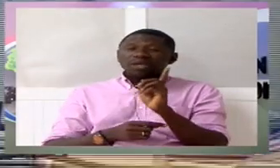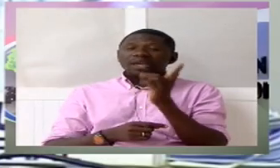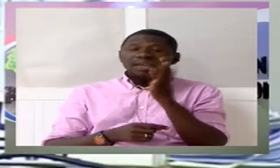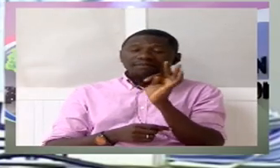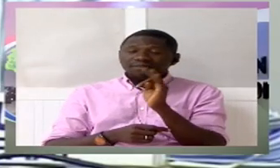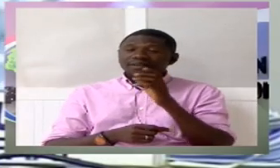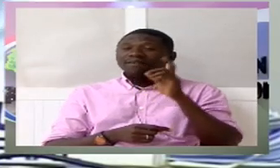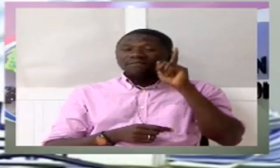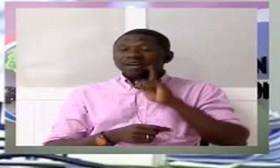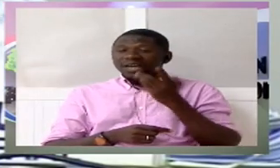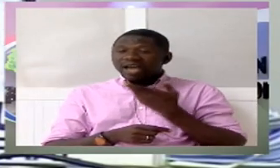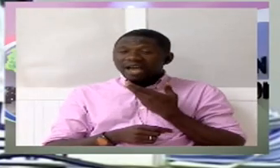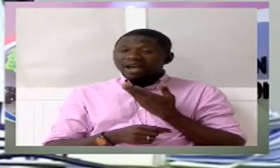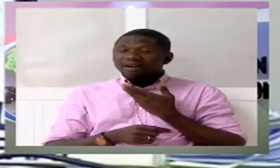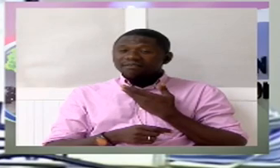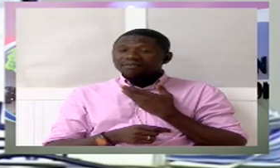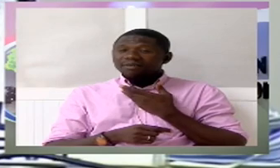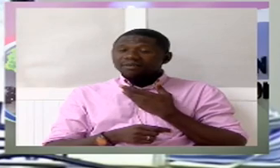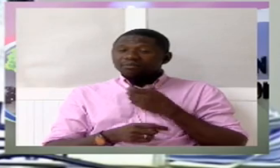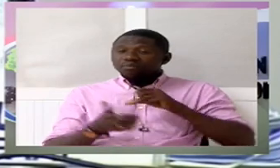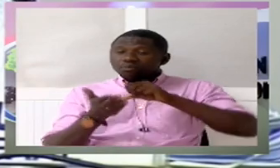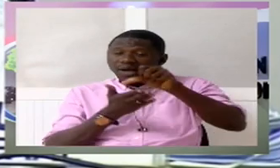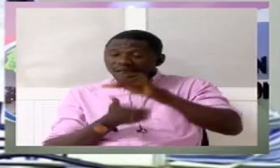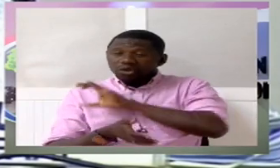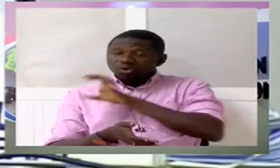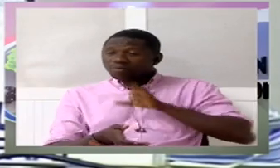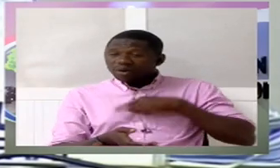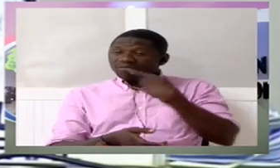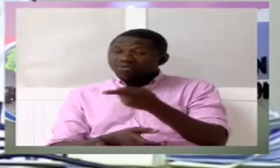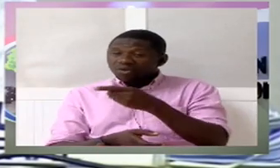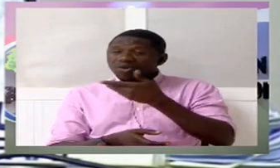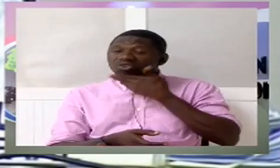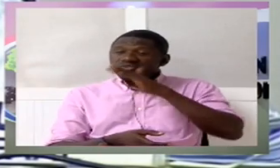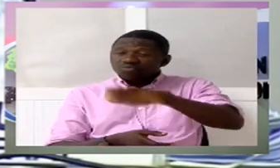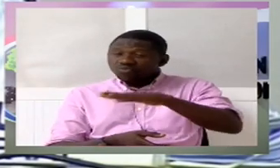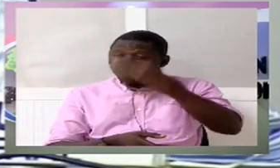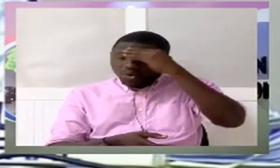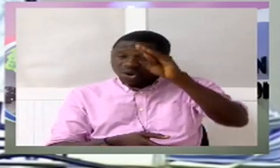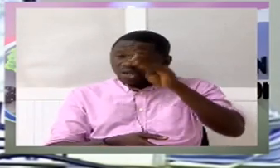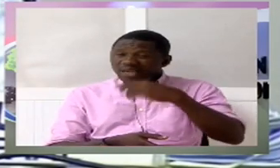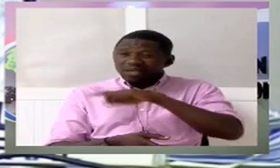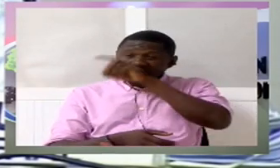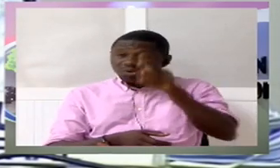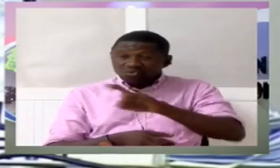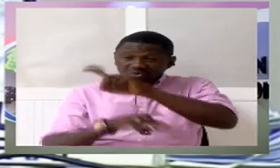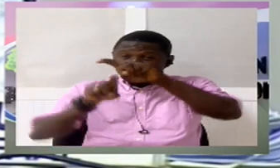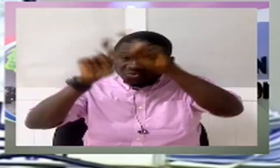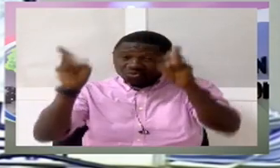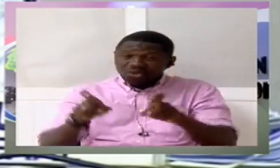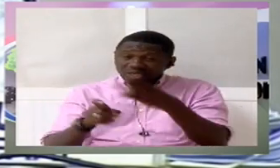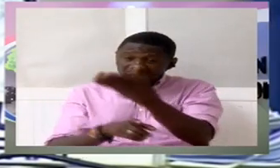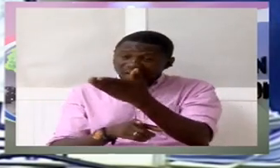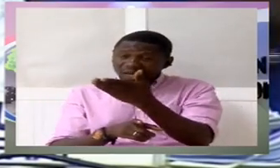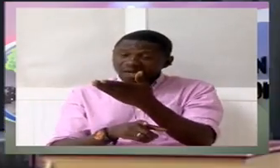konondo. Yo muta ya samba ka samba police ka nyinin ka kuol la men sujita fa mala sura fe ngol la mem cordati fo